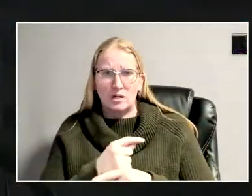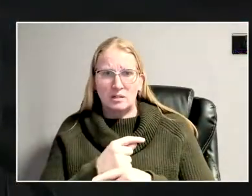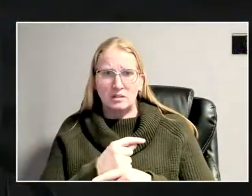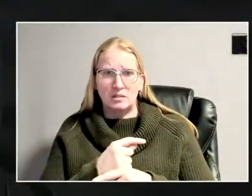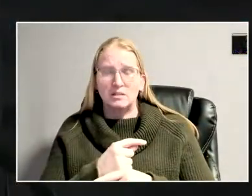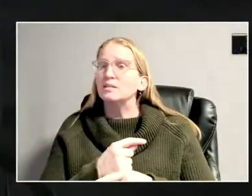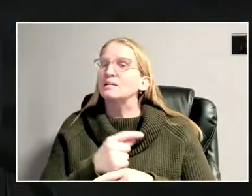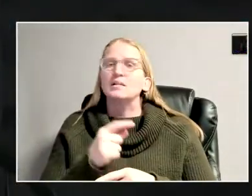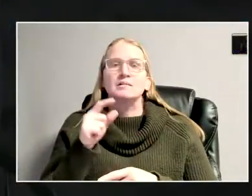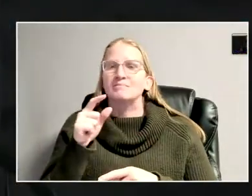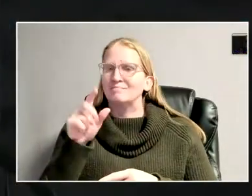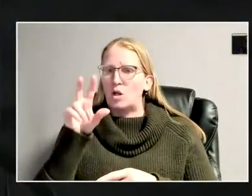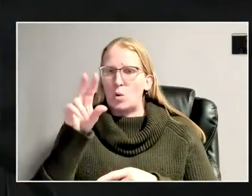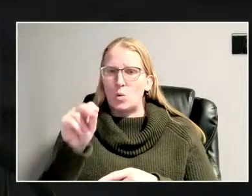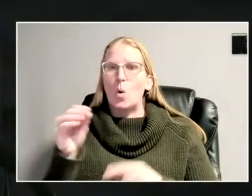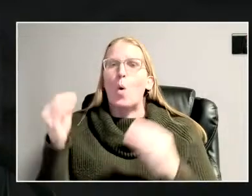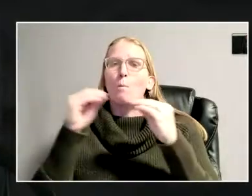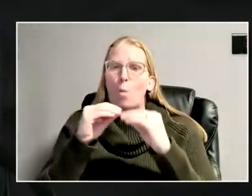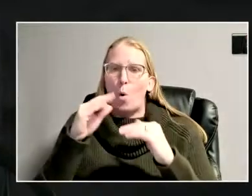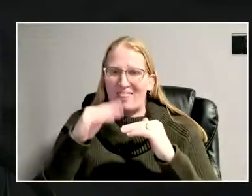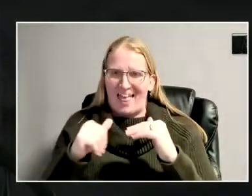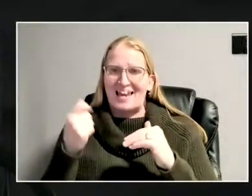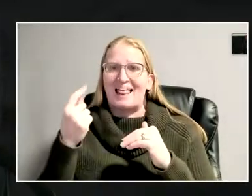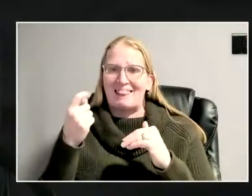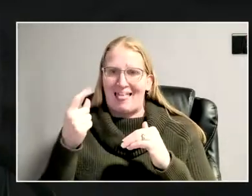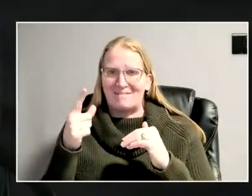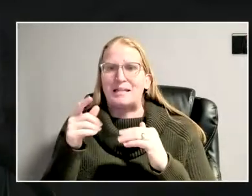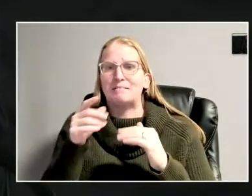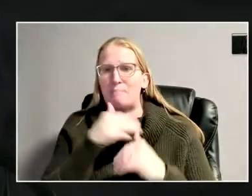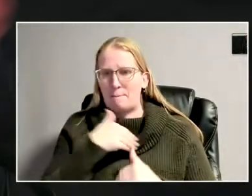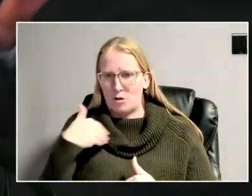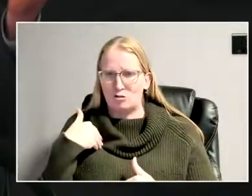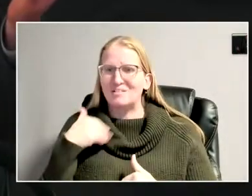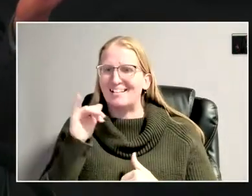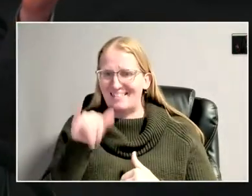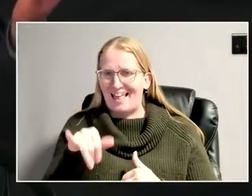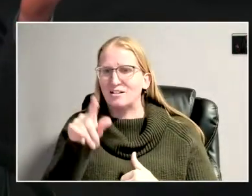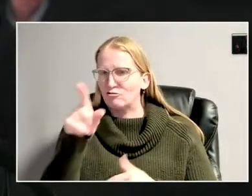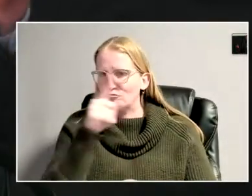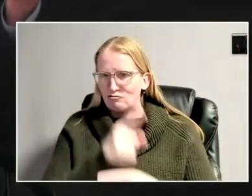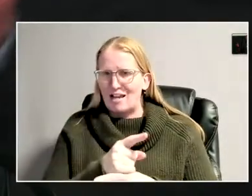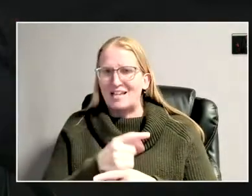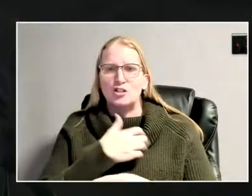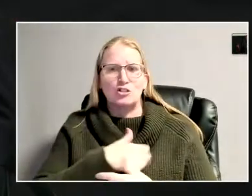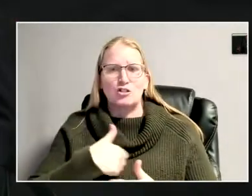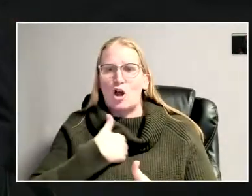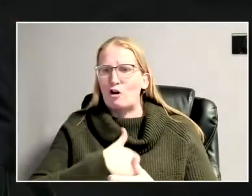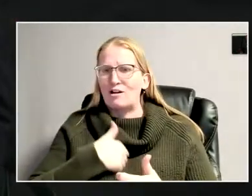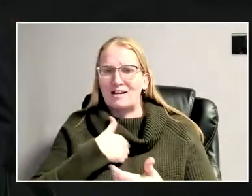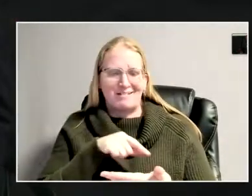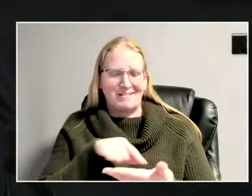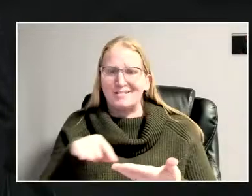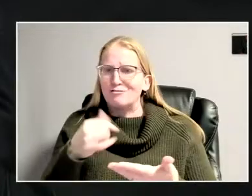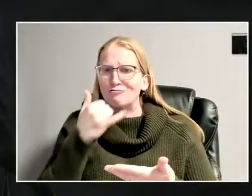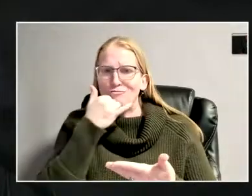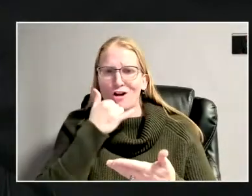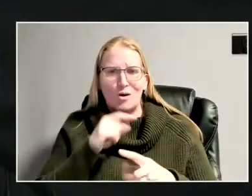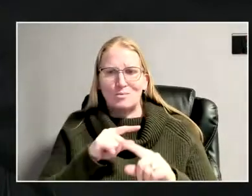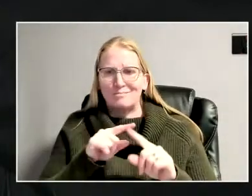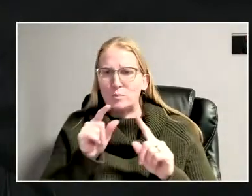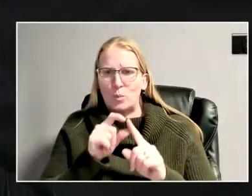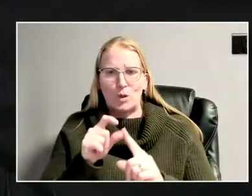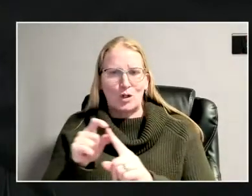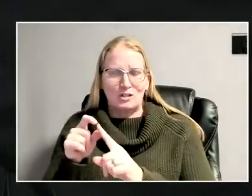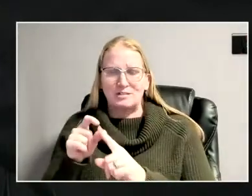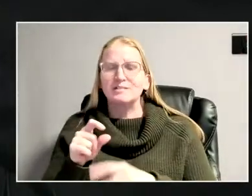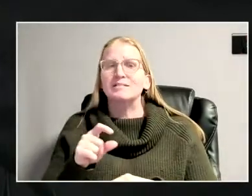members with unanimous consent absent objection sorry sorry for the confusion so now the